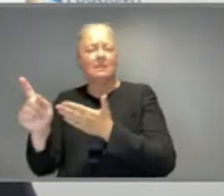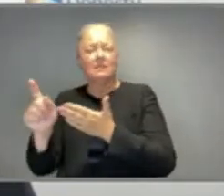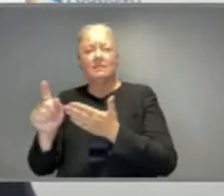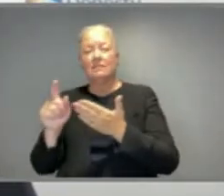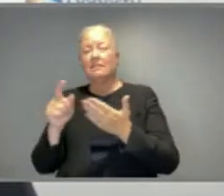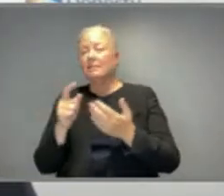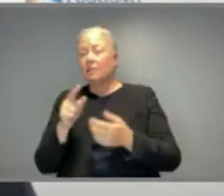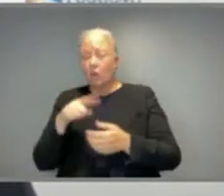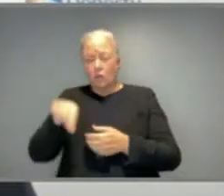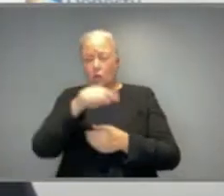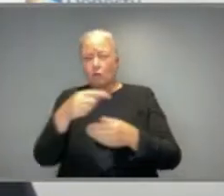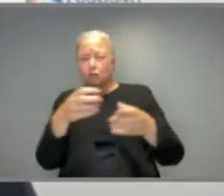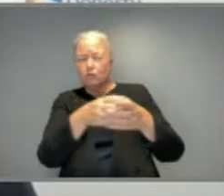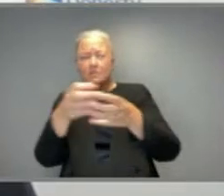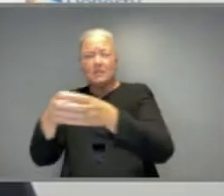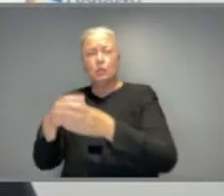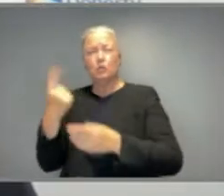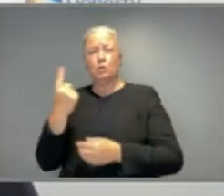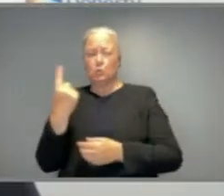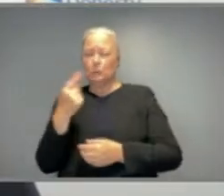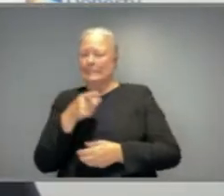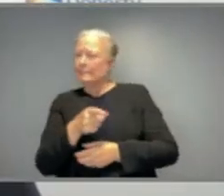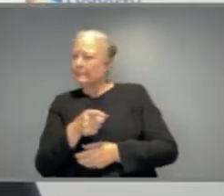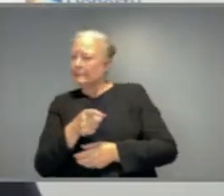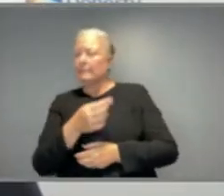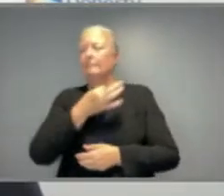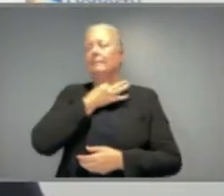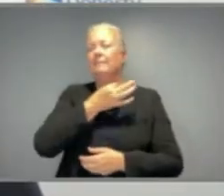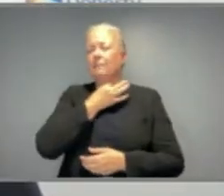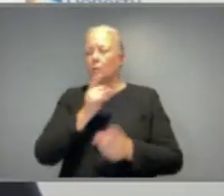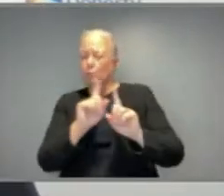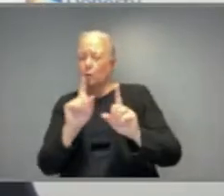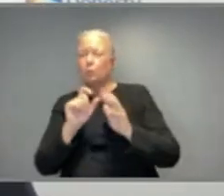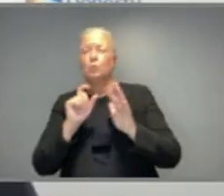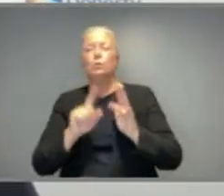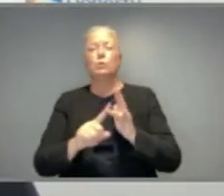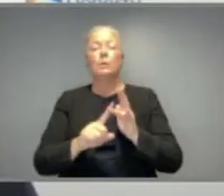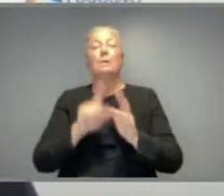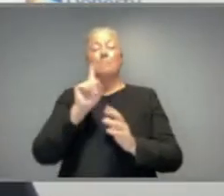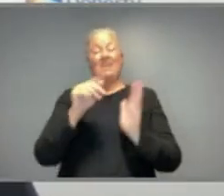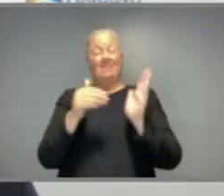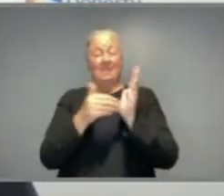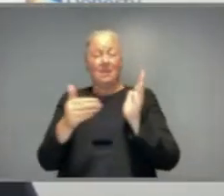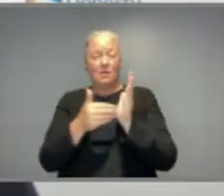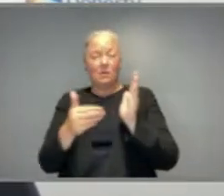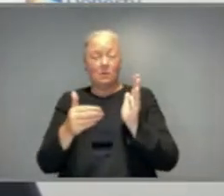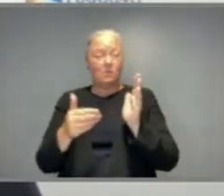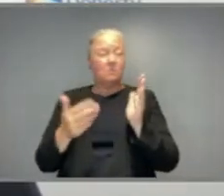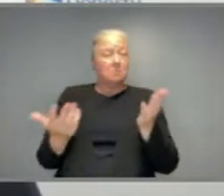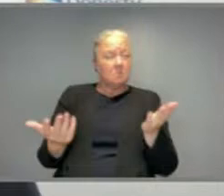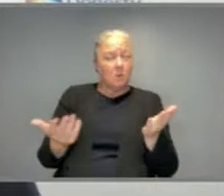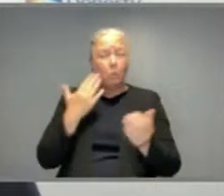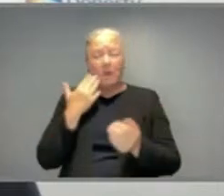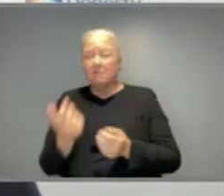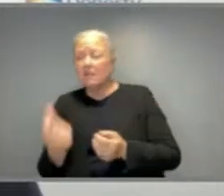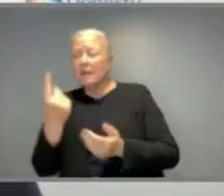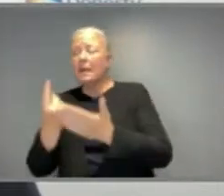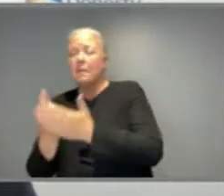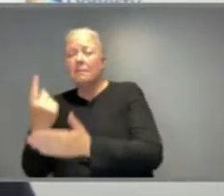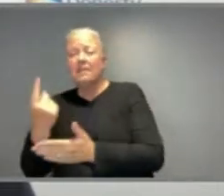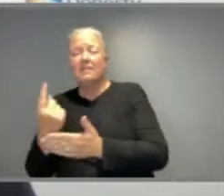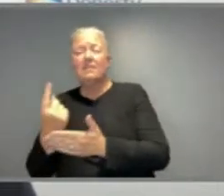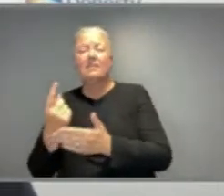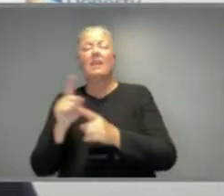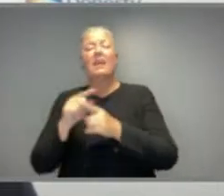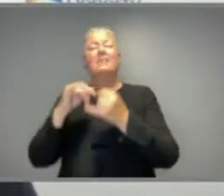particularly targeted, and at some of the additional measures. And, at this point in time, when COVID cases emerge, we've seen challenges in southwestern Sydney. We